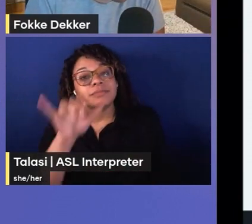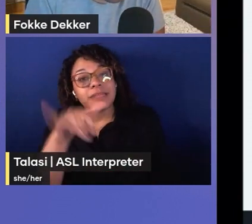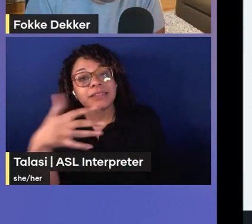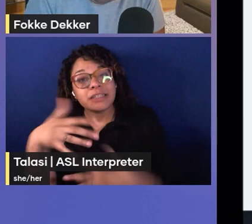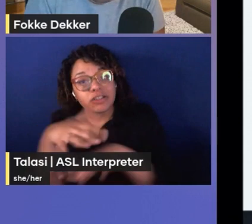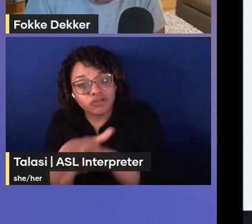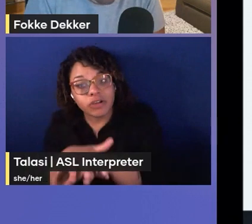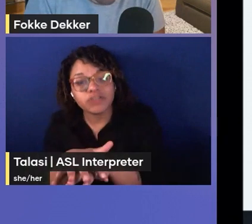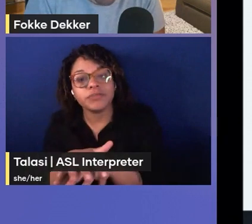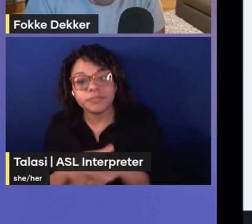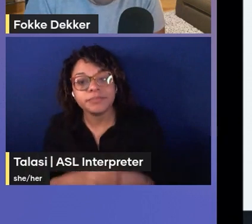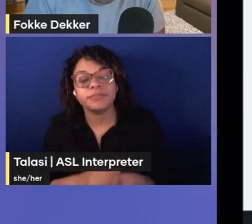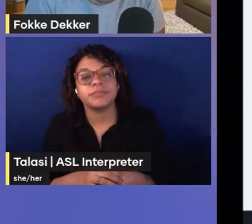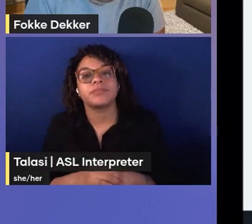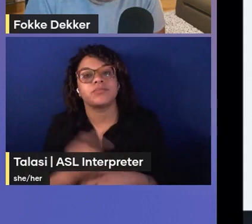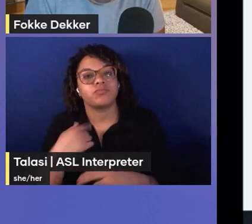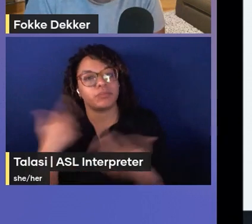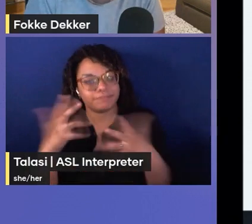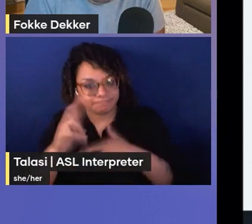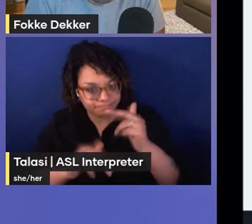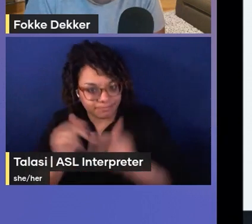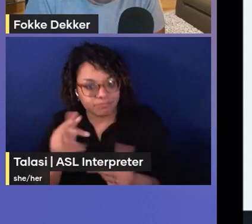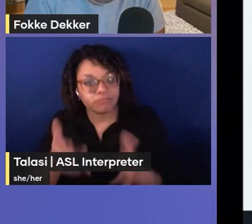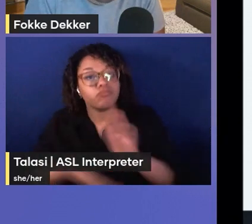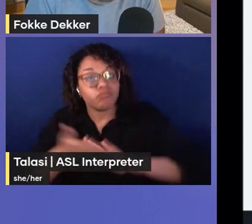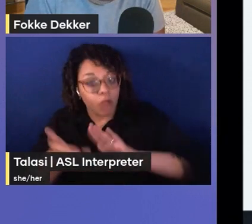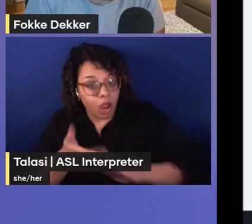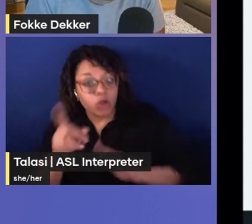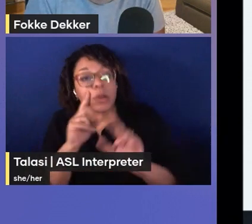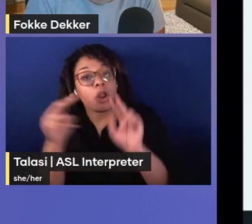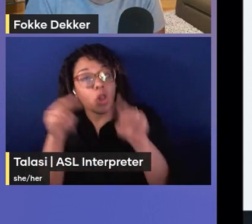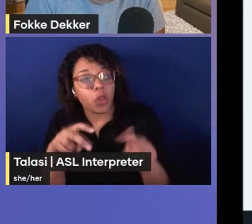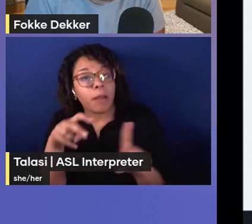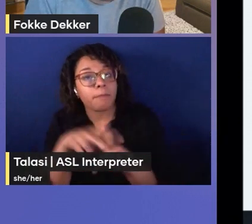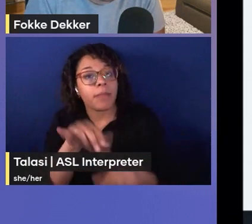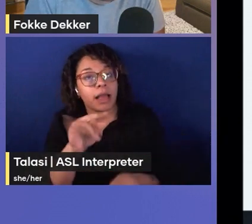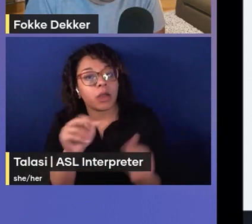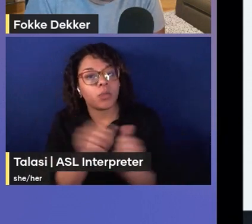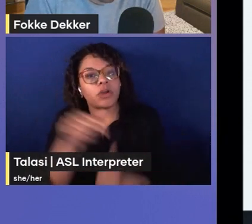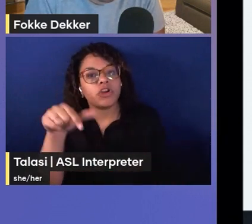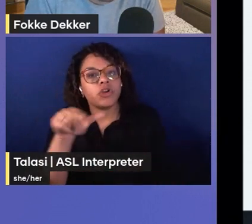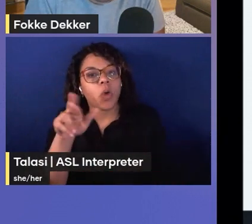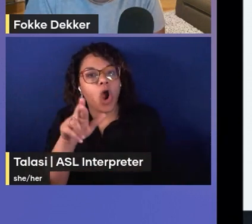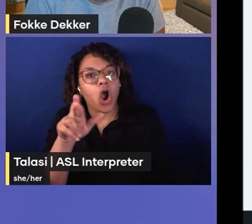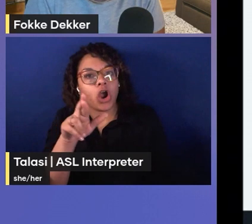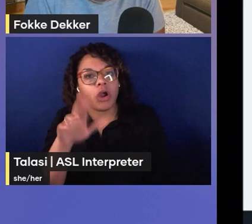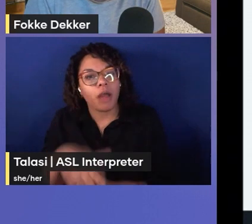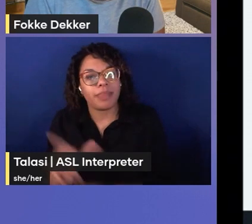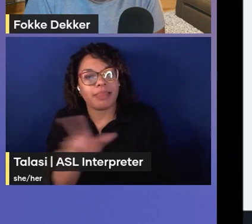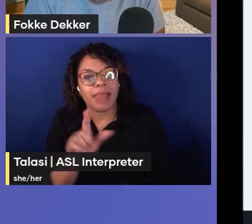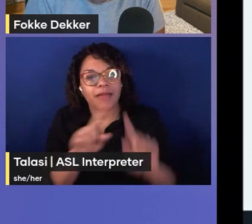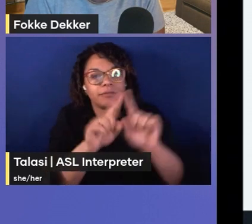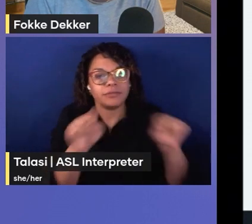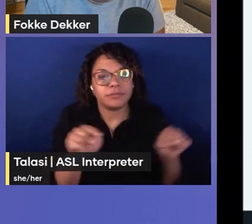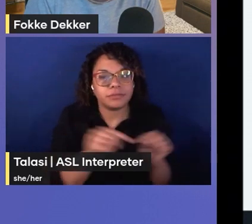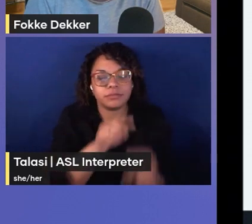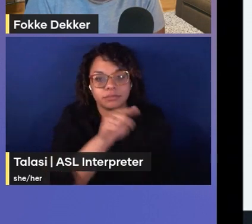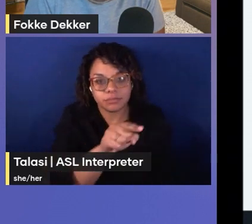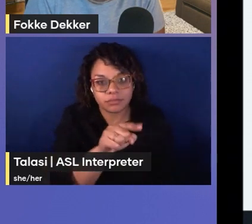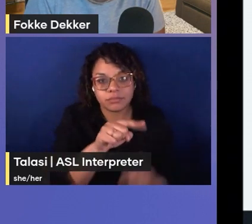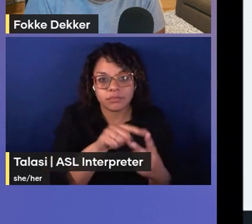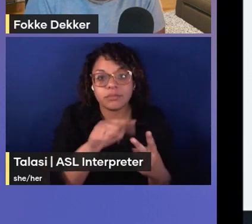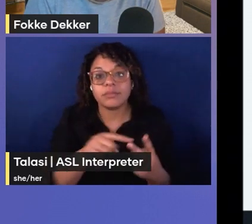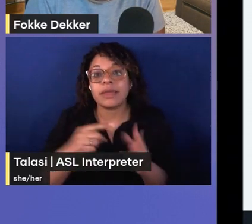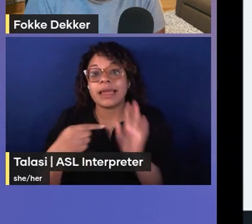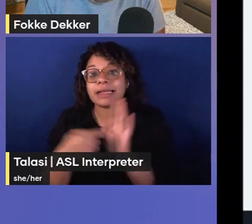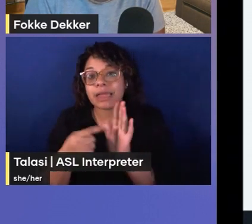built. It's all up and running. You can look at the plugin itself with the QR code at the bottom left. And then the example project is going